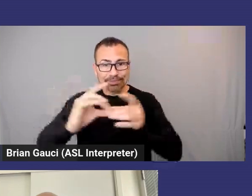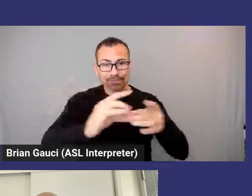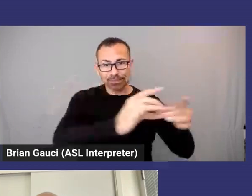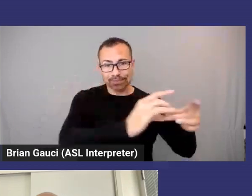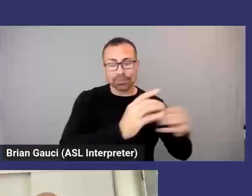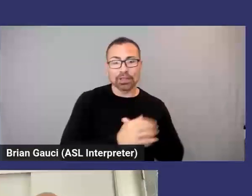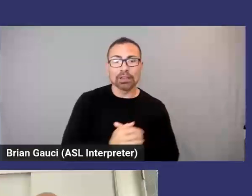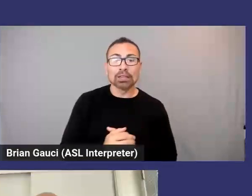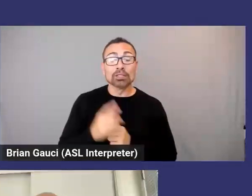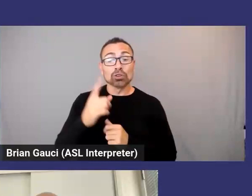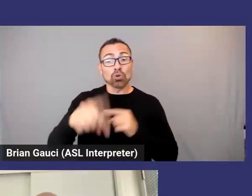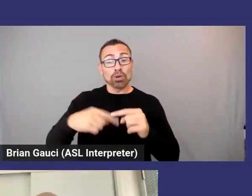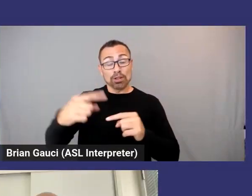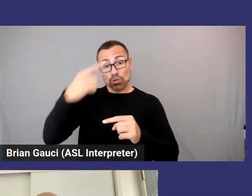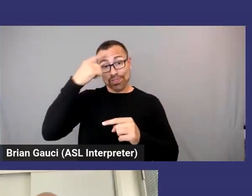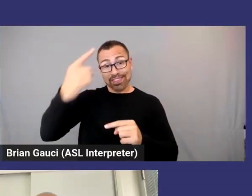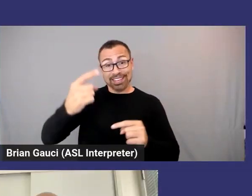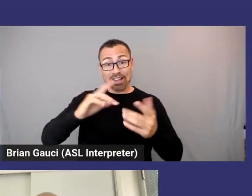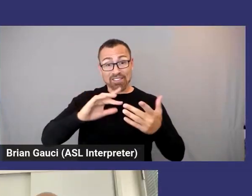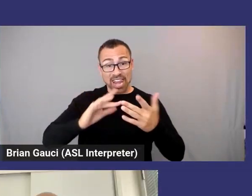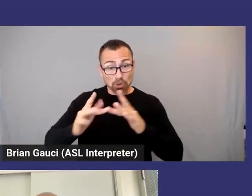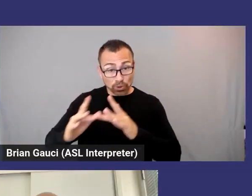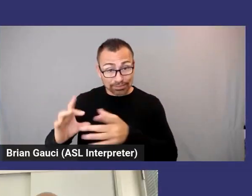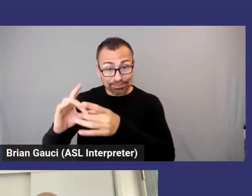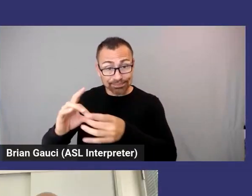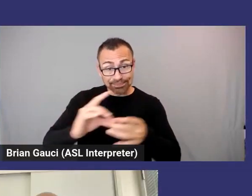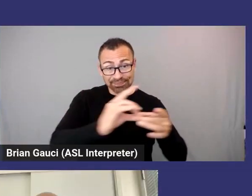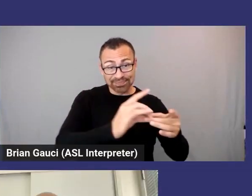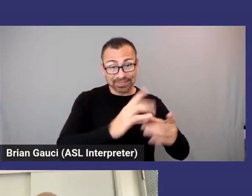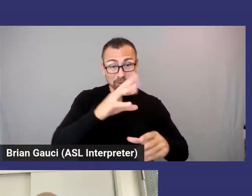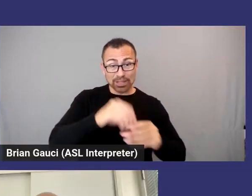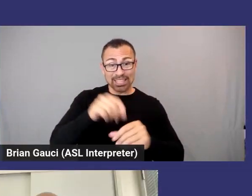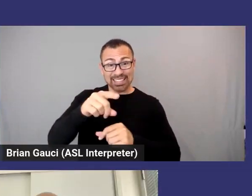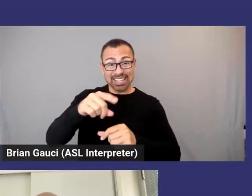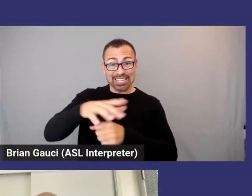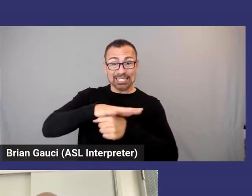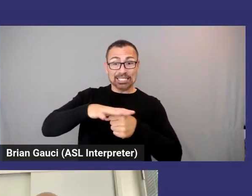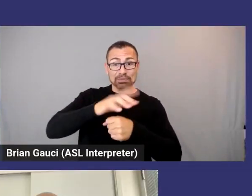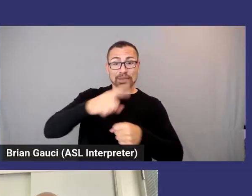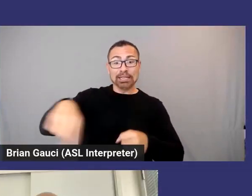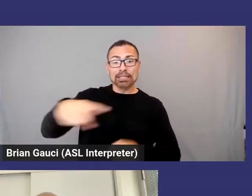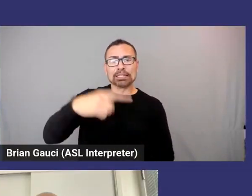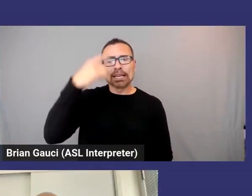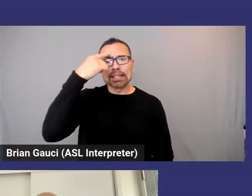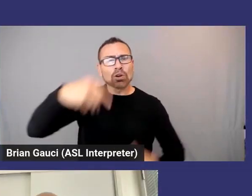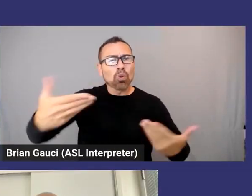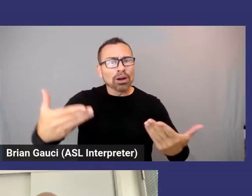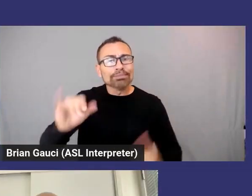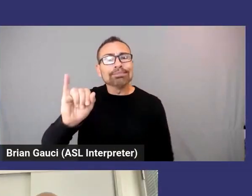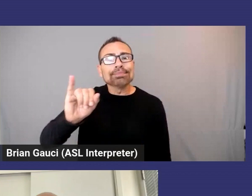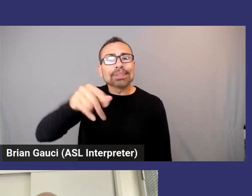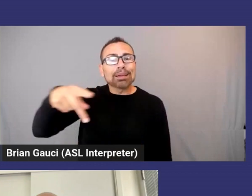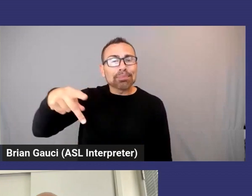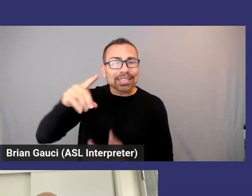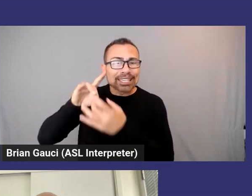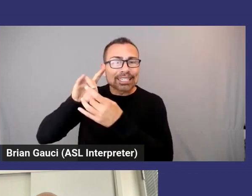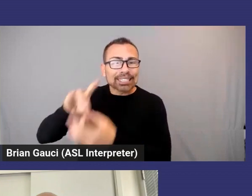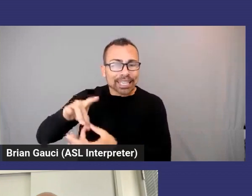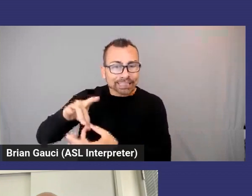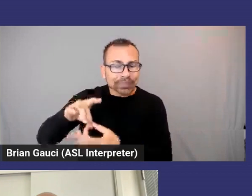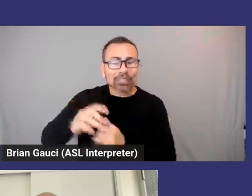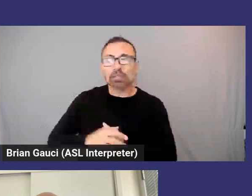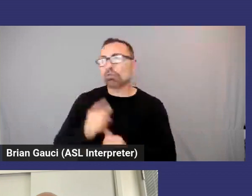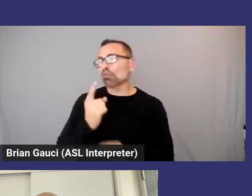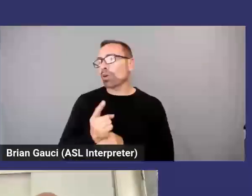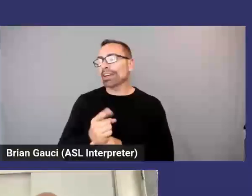most people think about networking in that space, they think about like the actual like IP connectivity, right? This